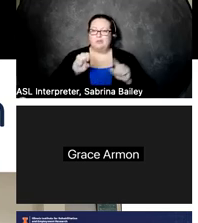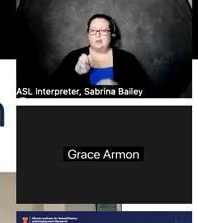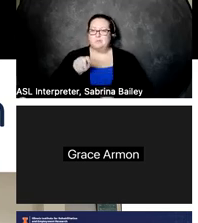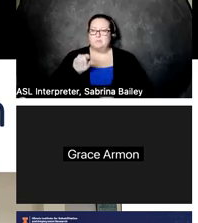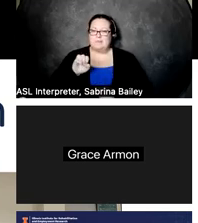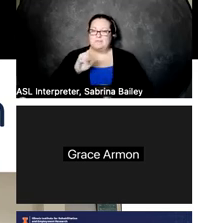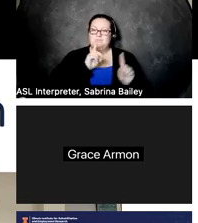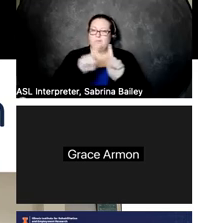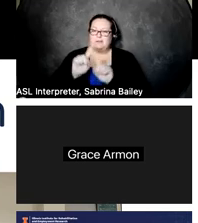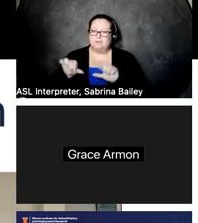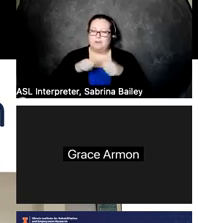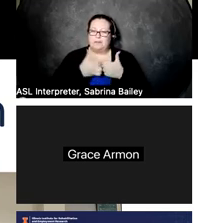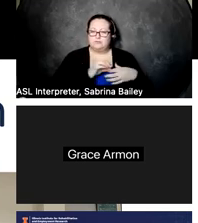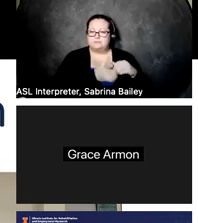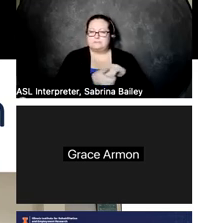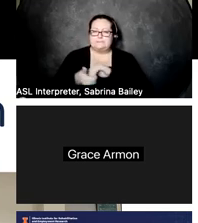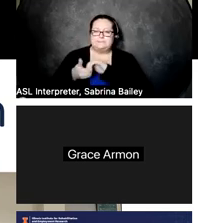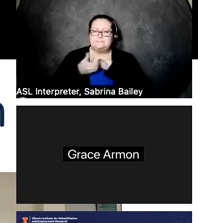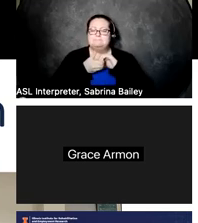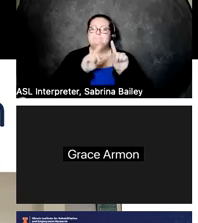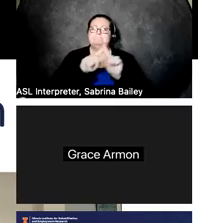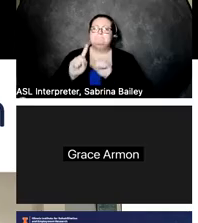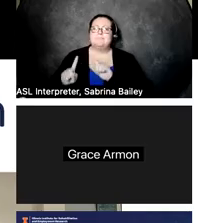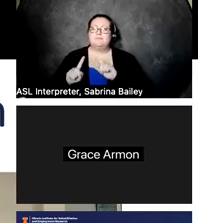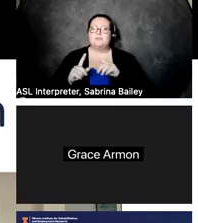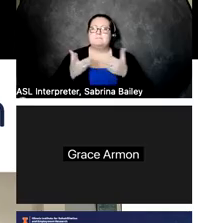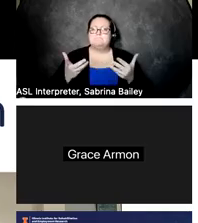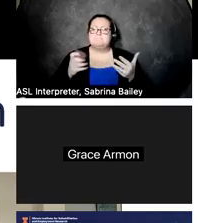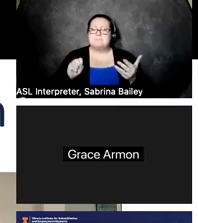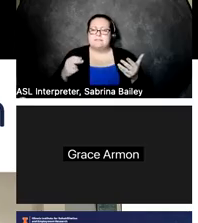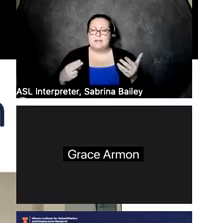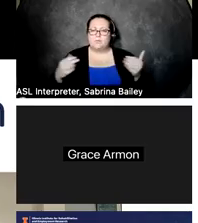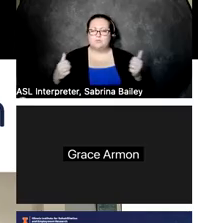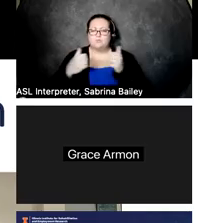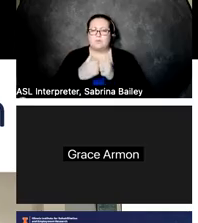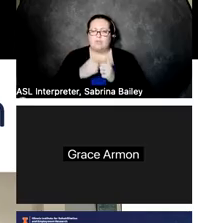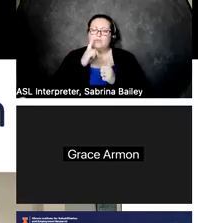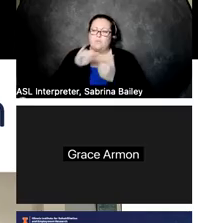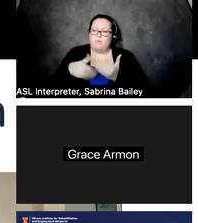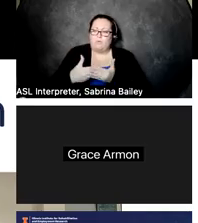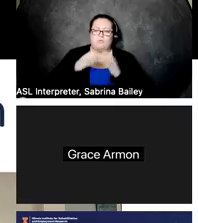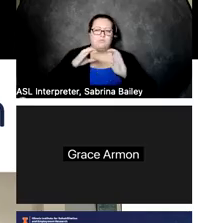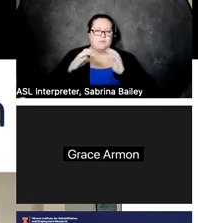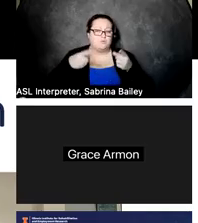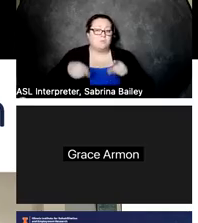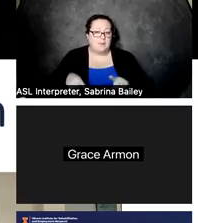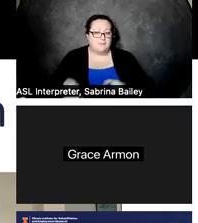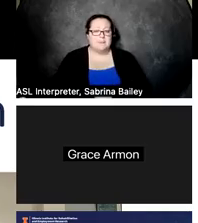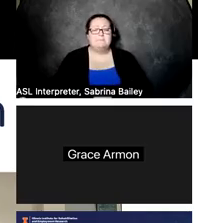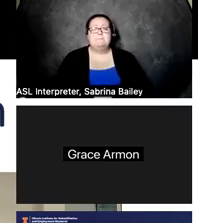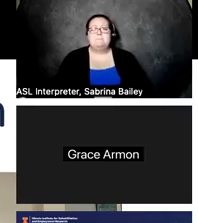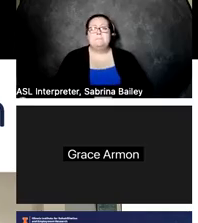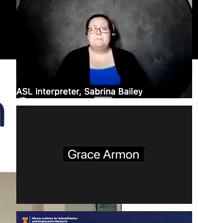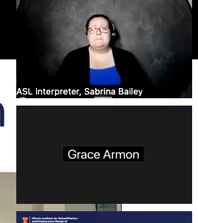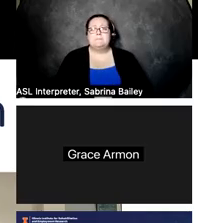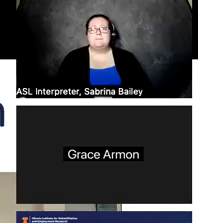different agencies, kind of bringing different stakeholders together to have these conversations. Because I think a part of what